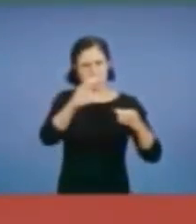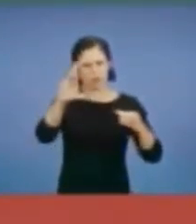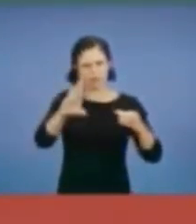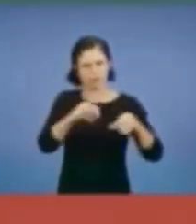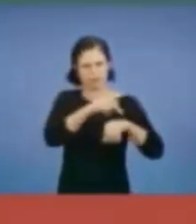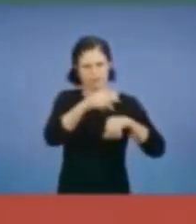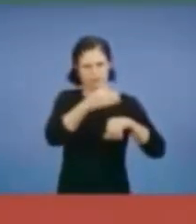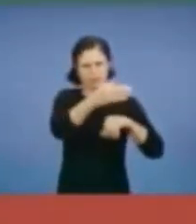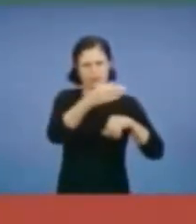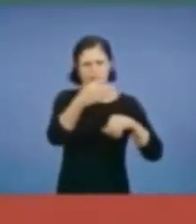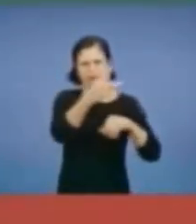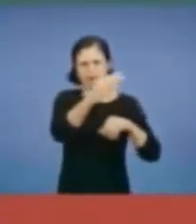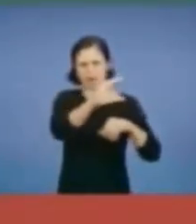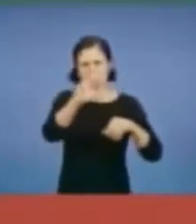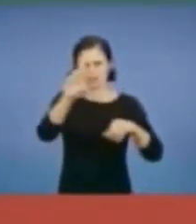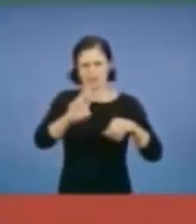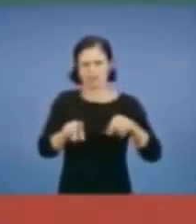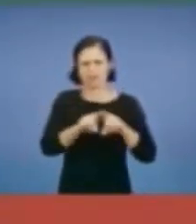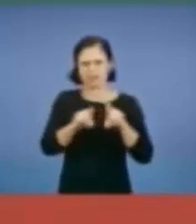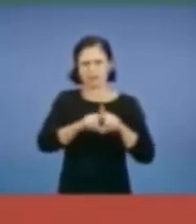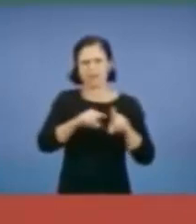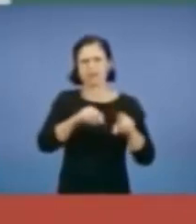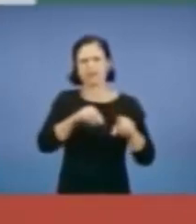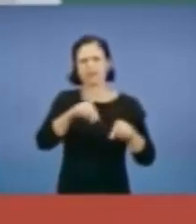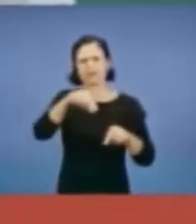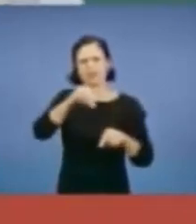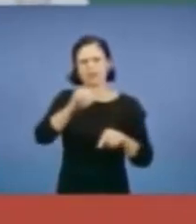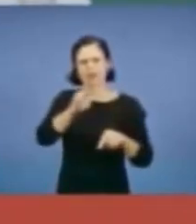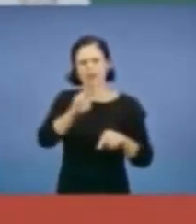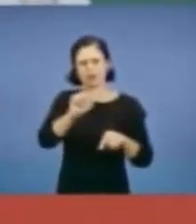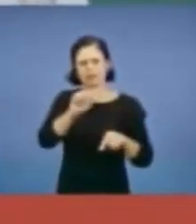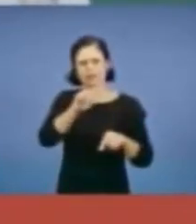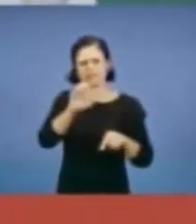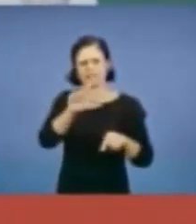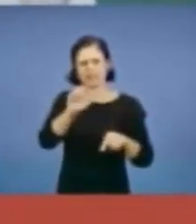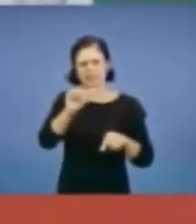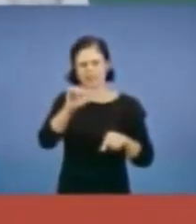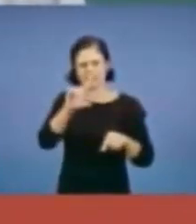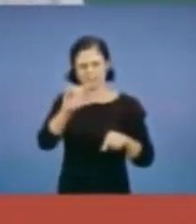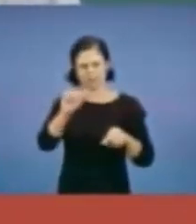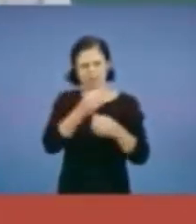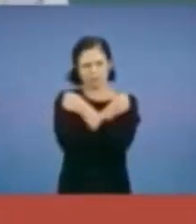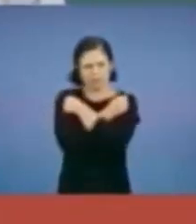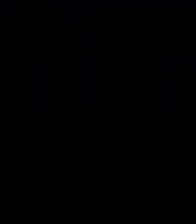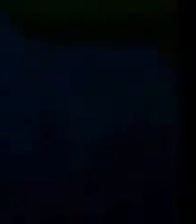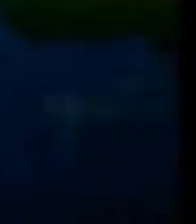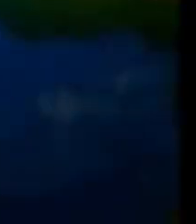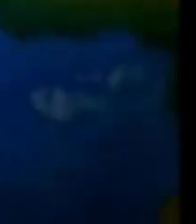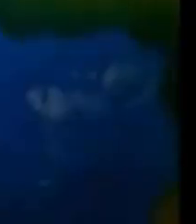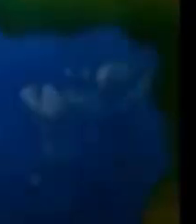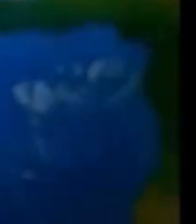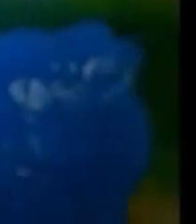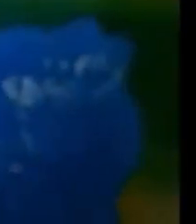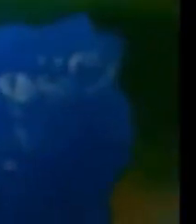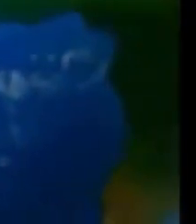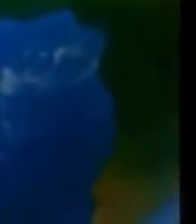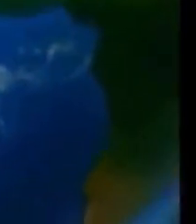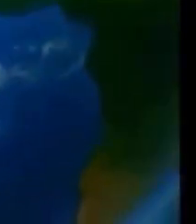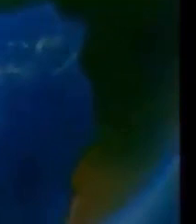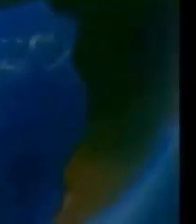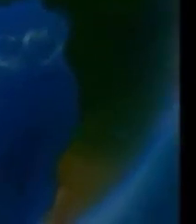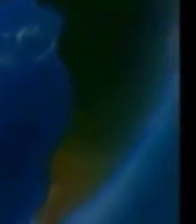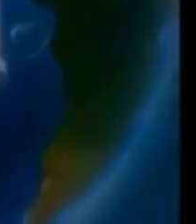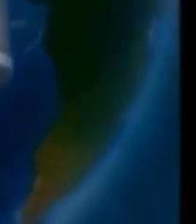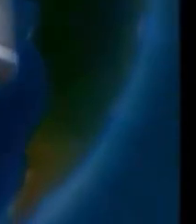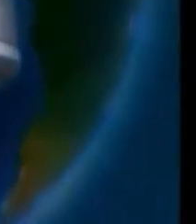give you a piece of the Lord. There, a couple pastor from Costa Rica and New Zealand.